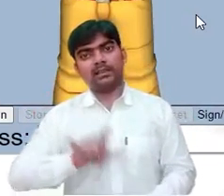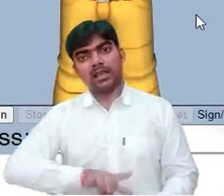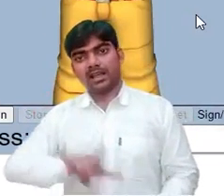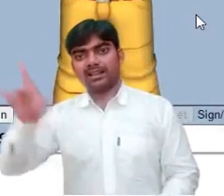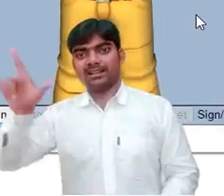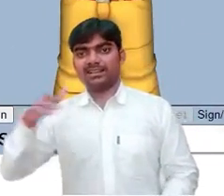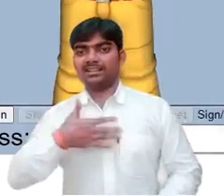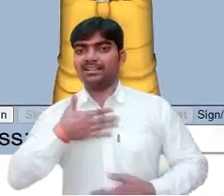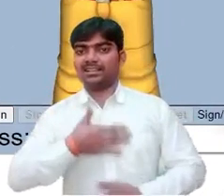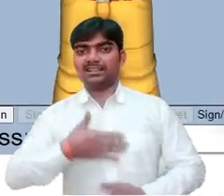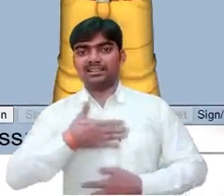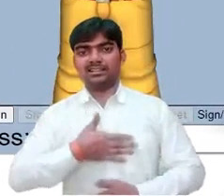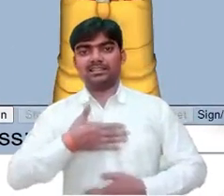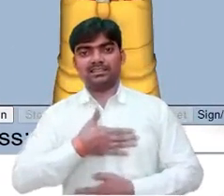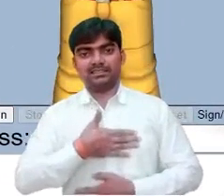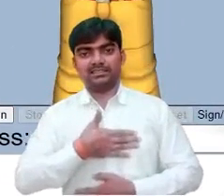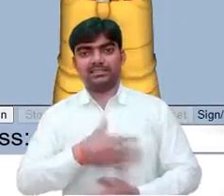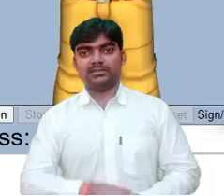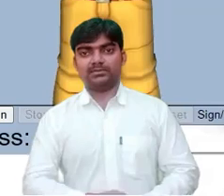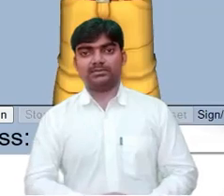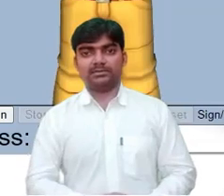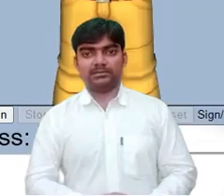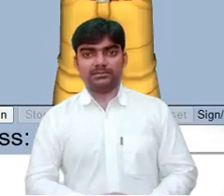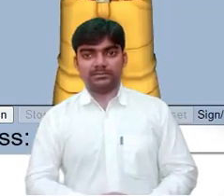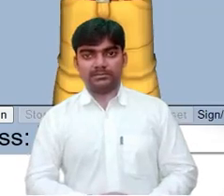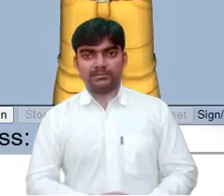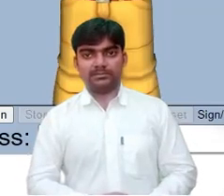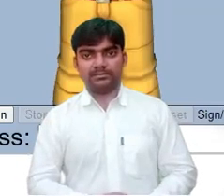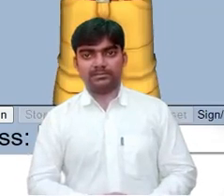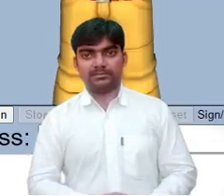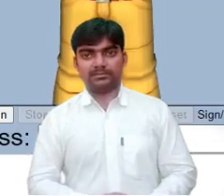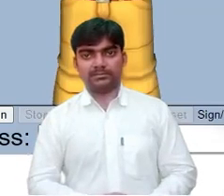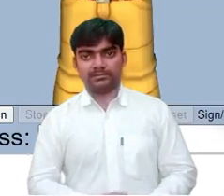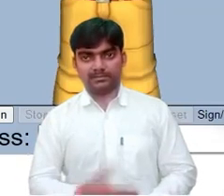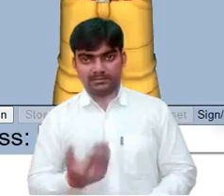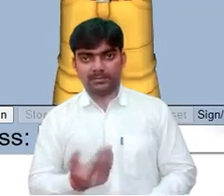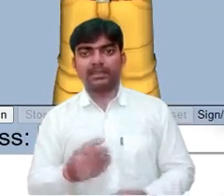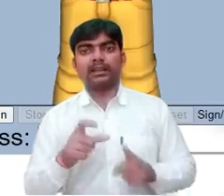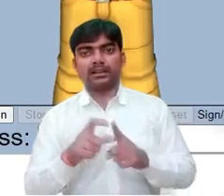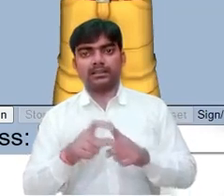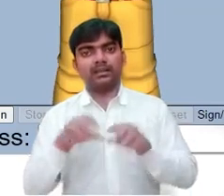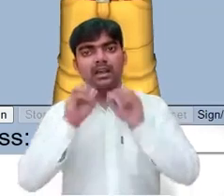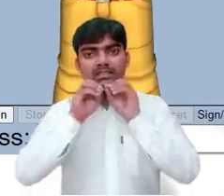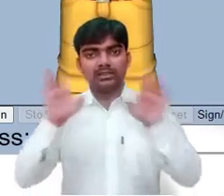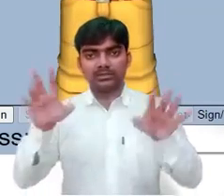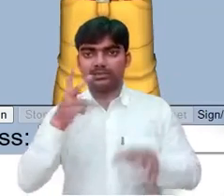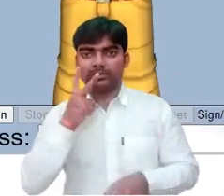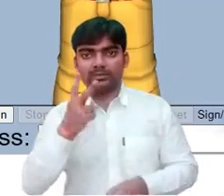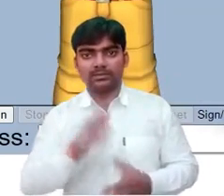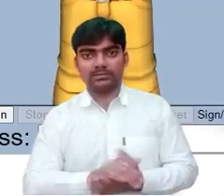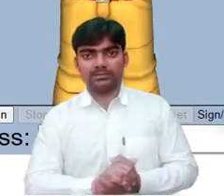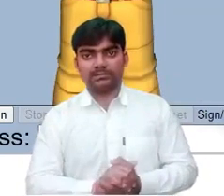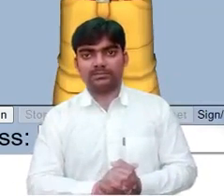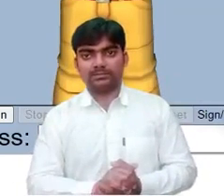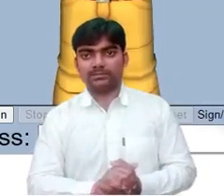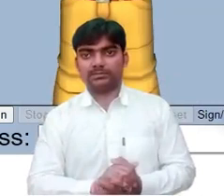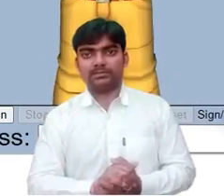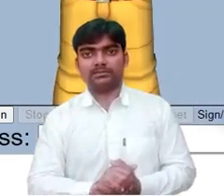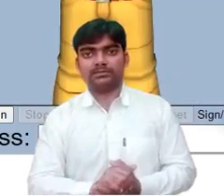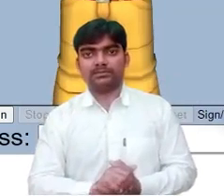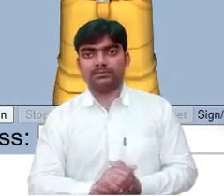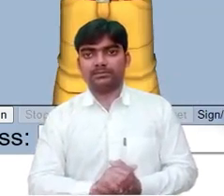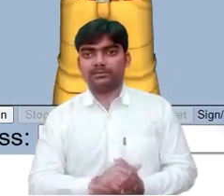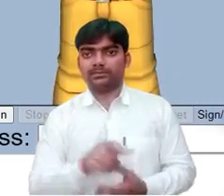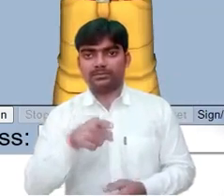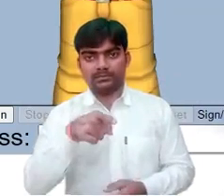generated avatar. So now come to the dynamic announcements. So dynamic announcements are those announcements which have some changing